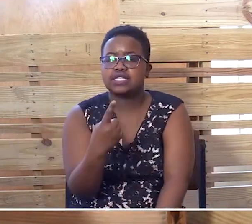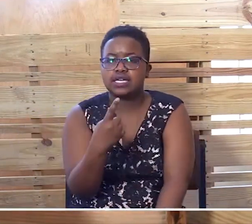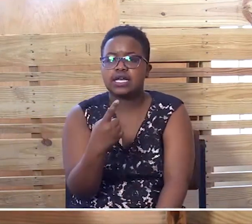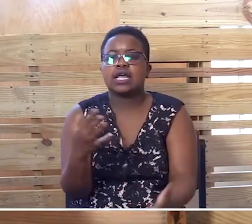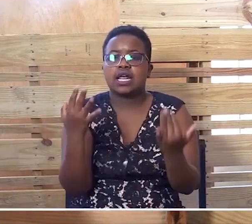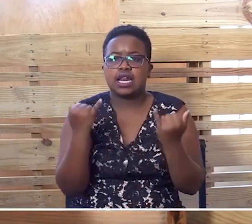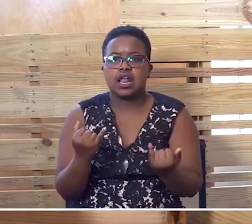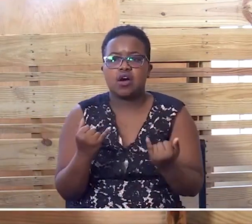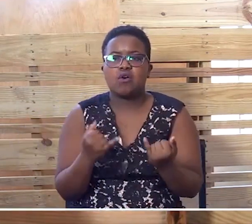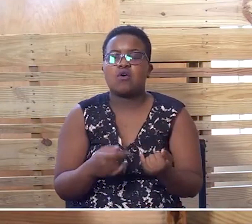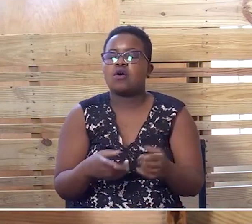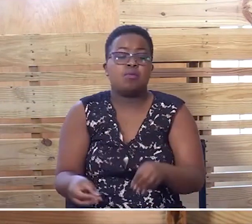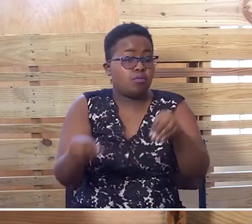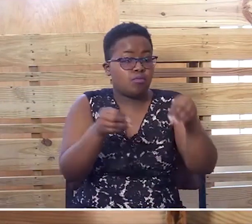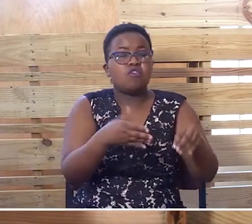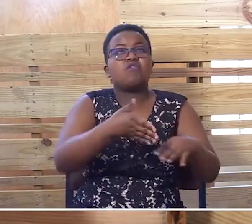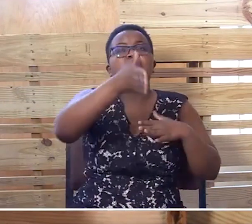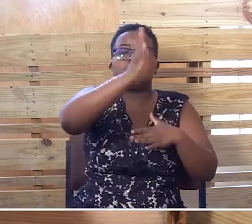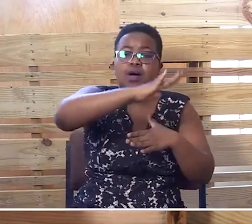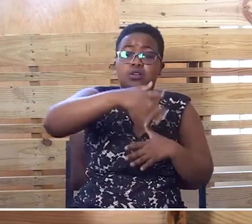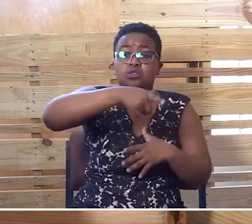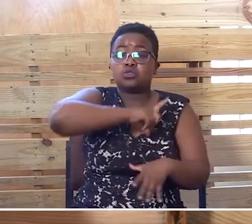their answers back to the Lord. In verse